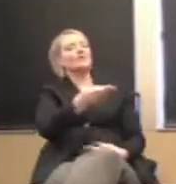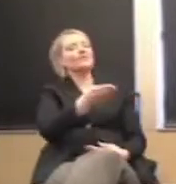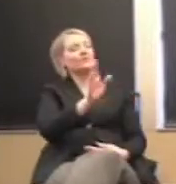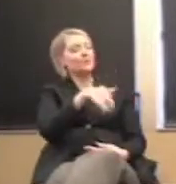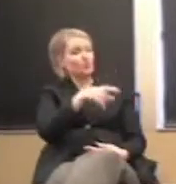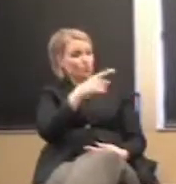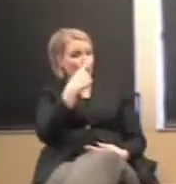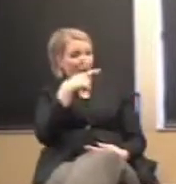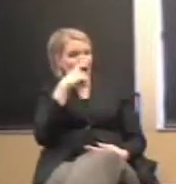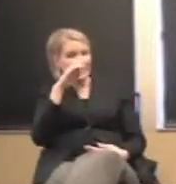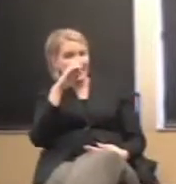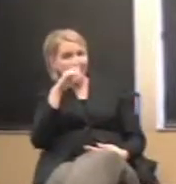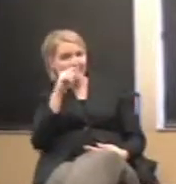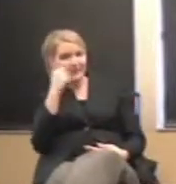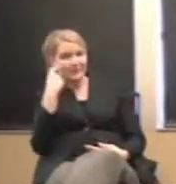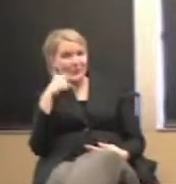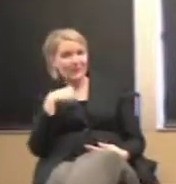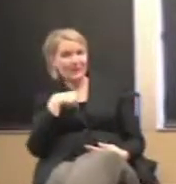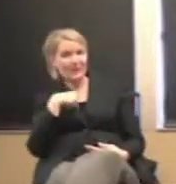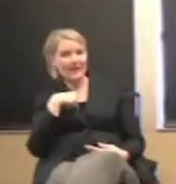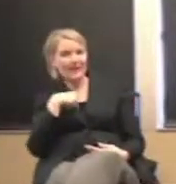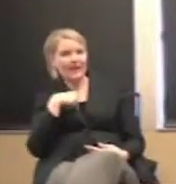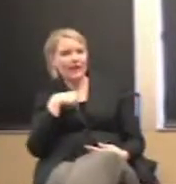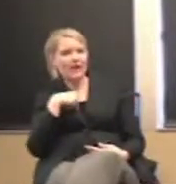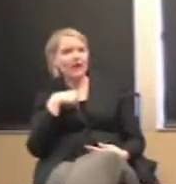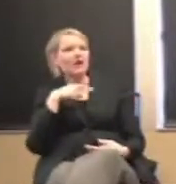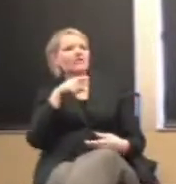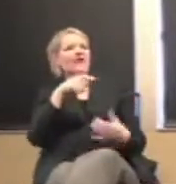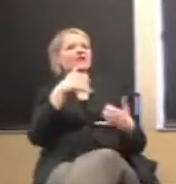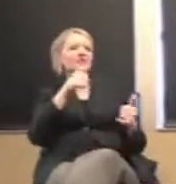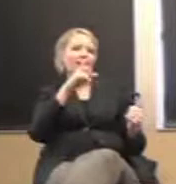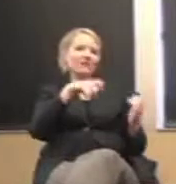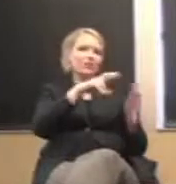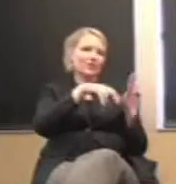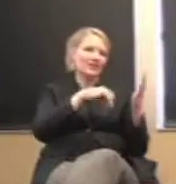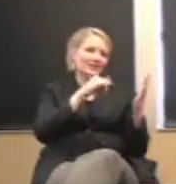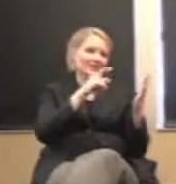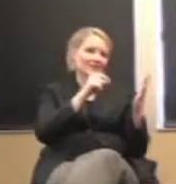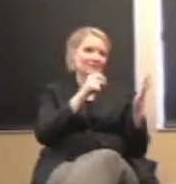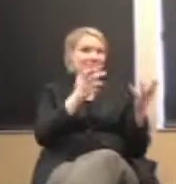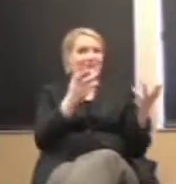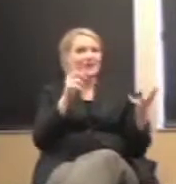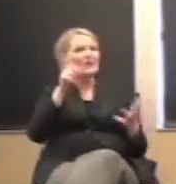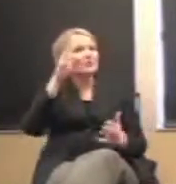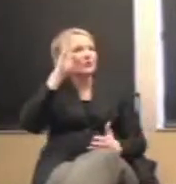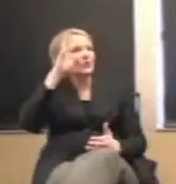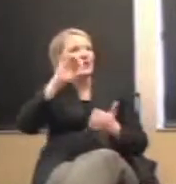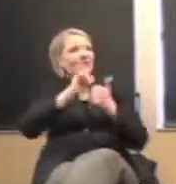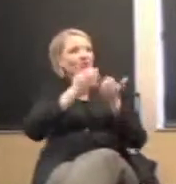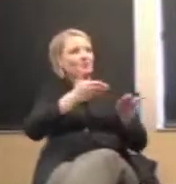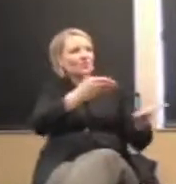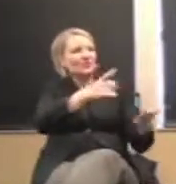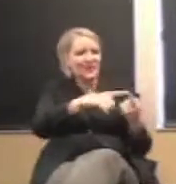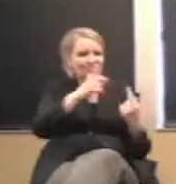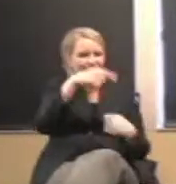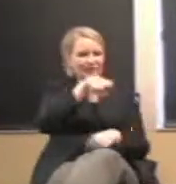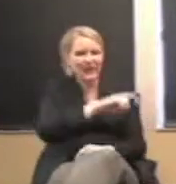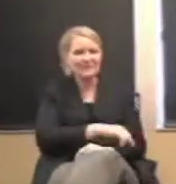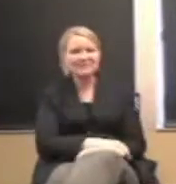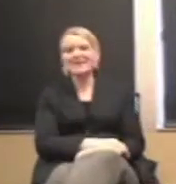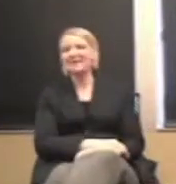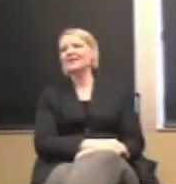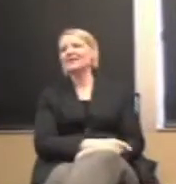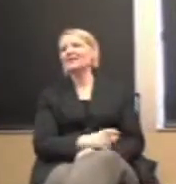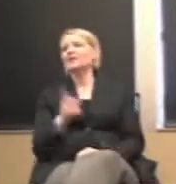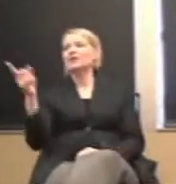edit this for me? Still gets in. They have to read it. Got to be creative about your presentation. Another thing that I've been